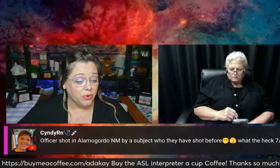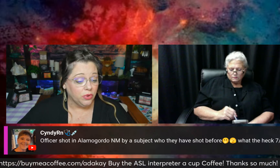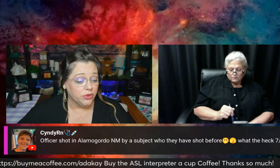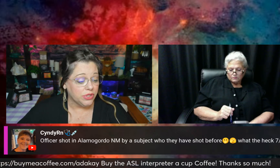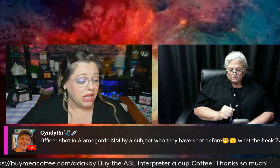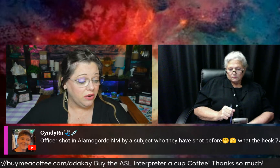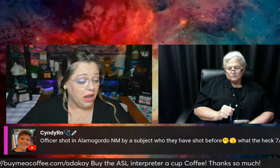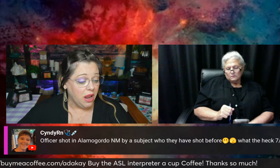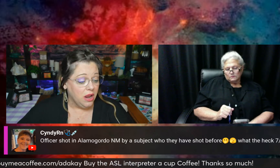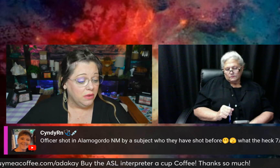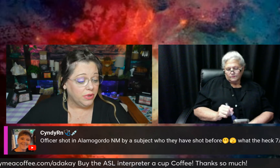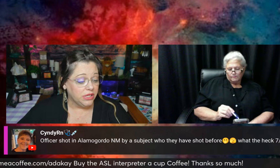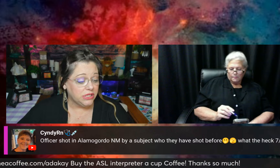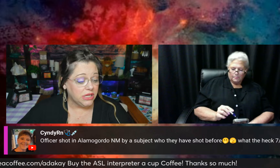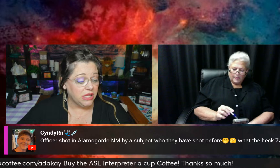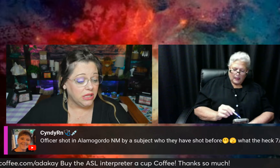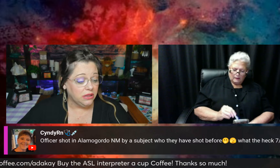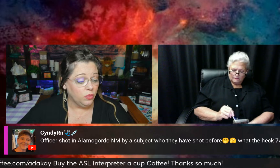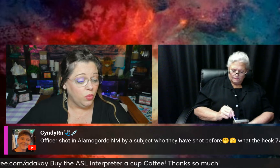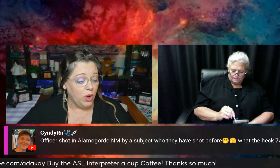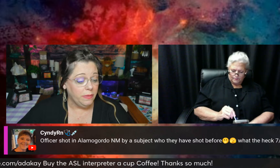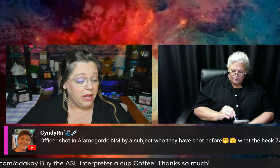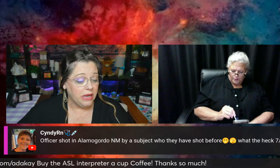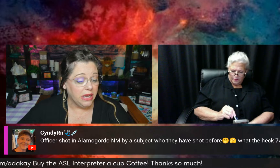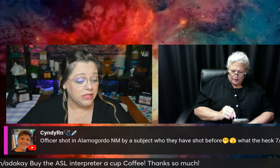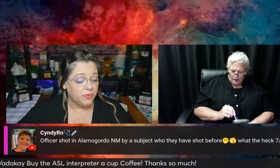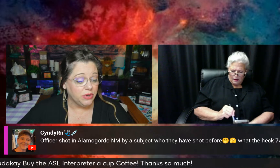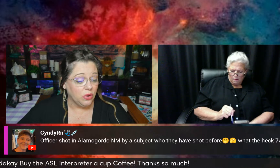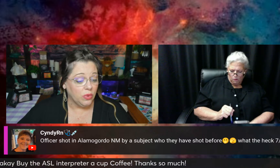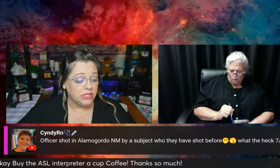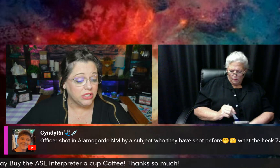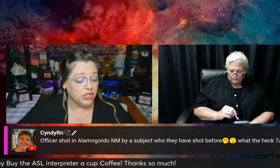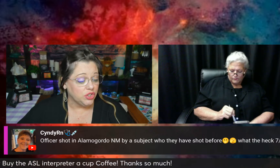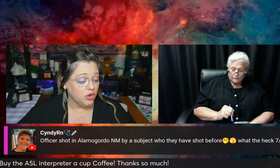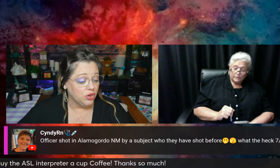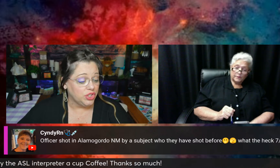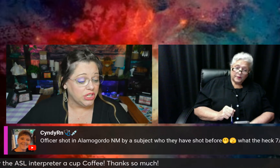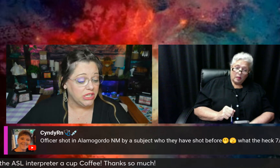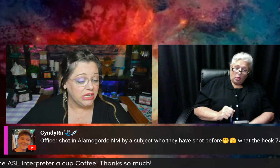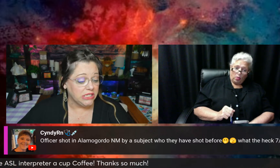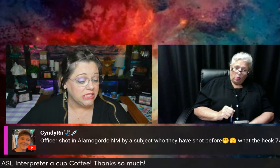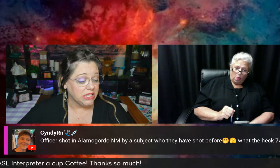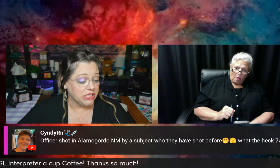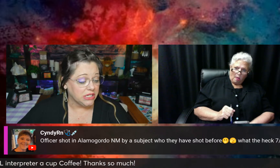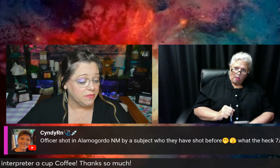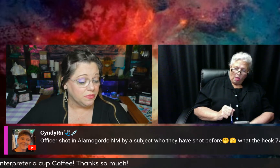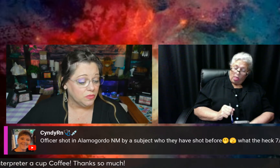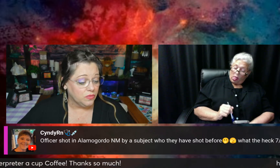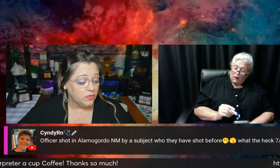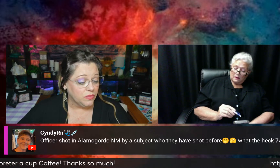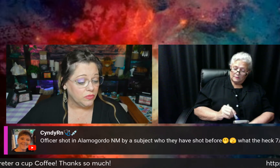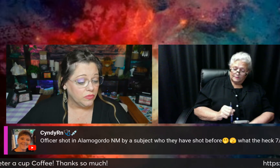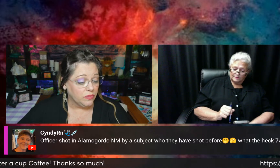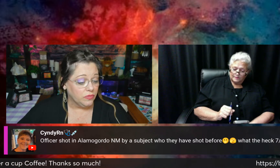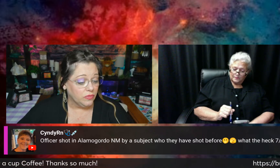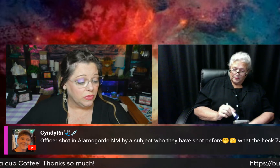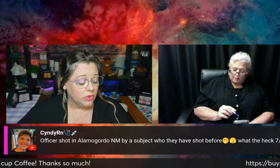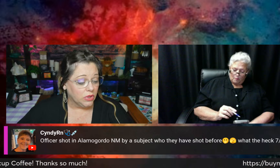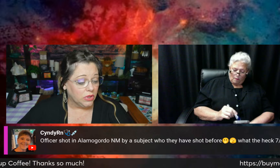stop earlier Saturday. Police say that one man has been arrested and charged in the incident.